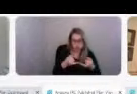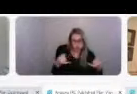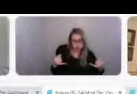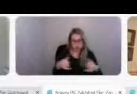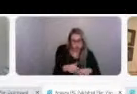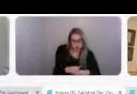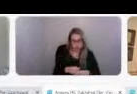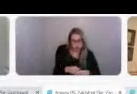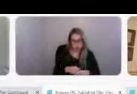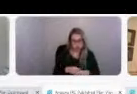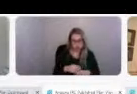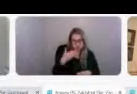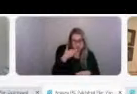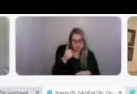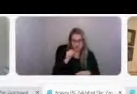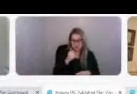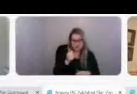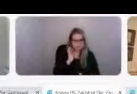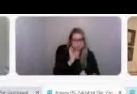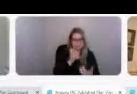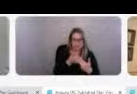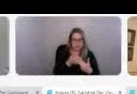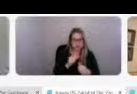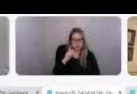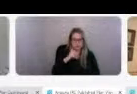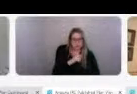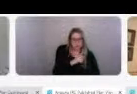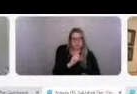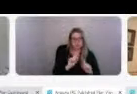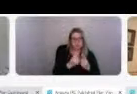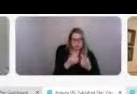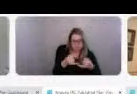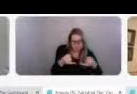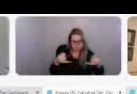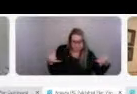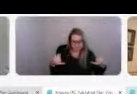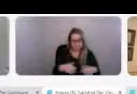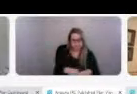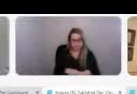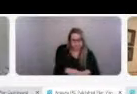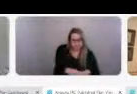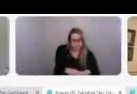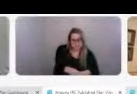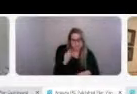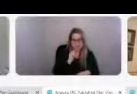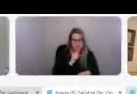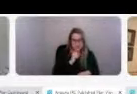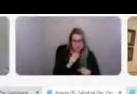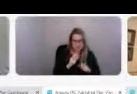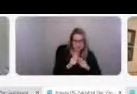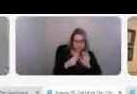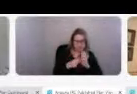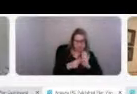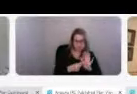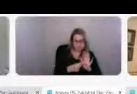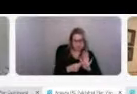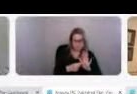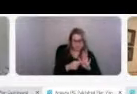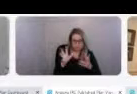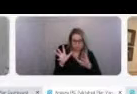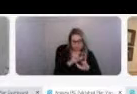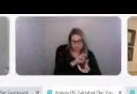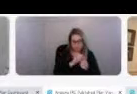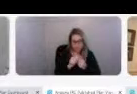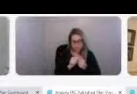any better it doesn't even line up with the legislative district lines uh in short gilbert just appears to be a disaster to